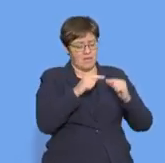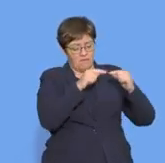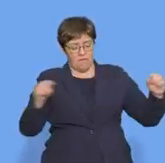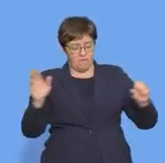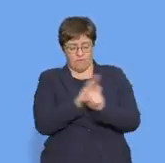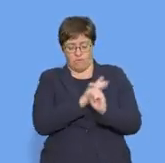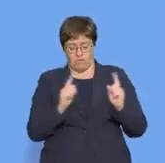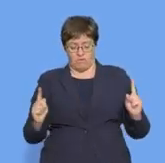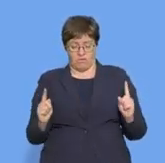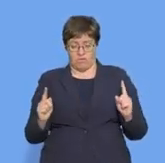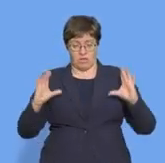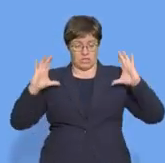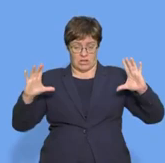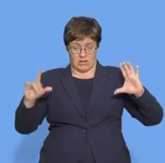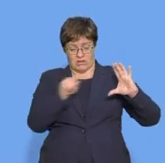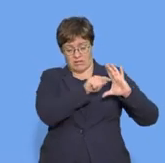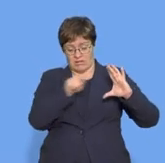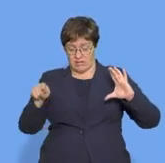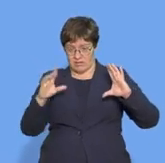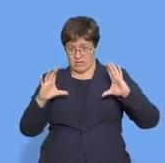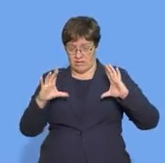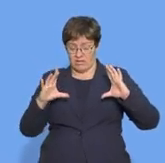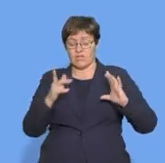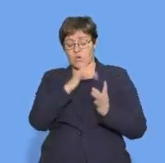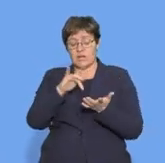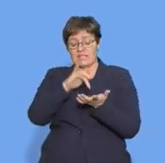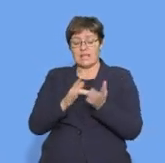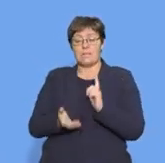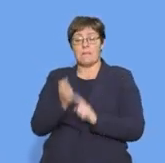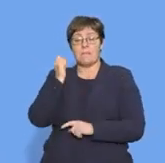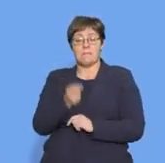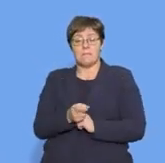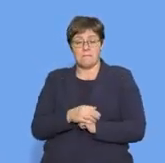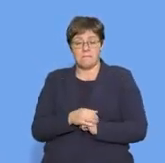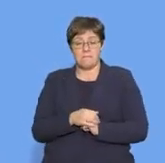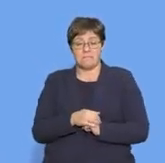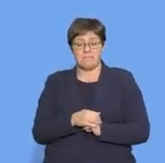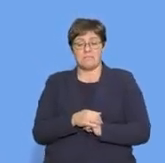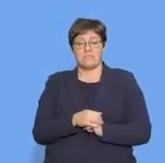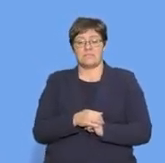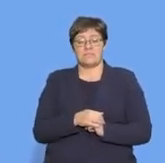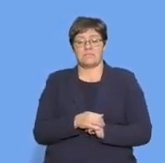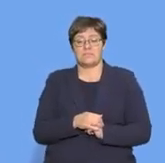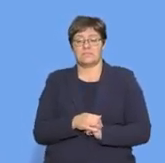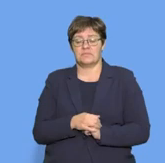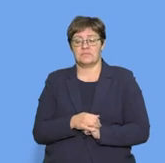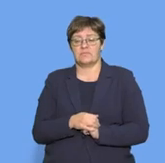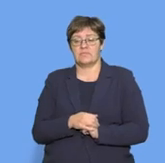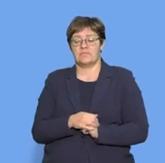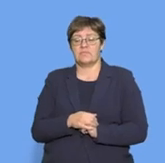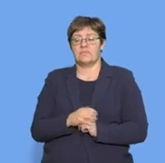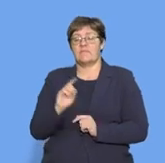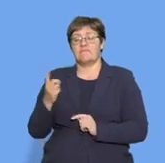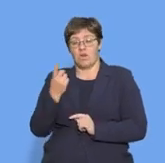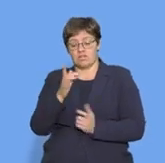means, 1, for us to find the center of the circle, we